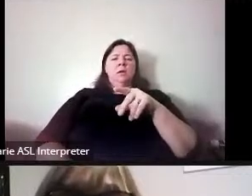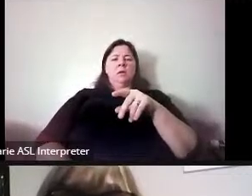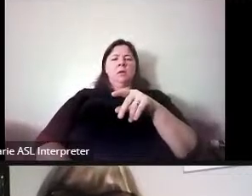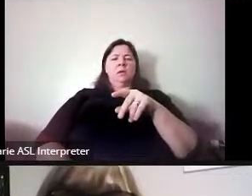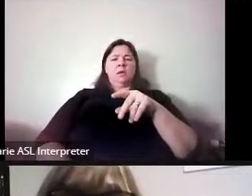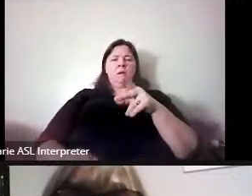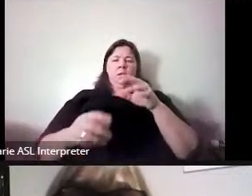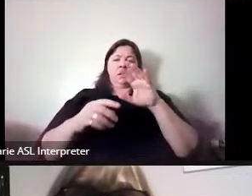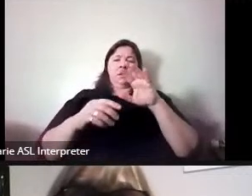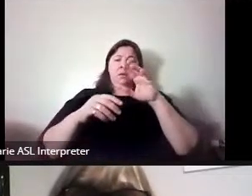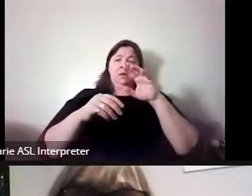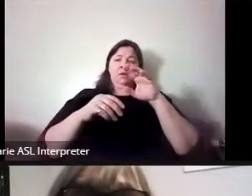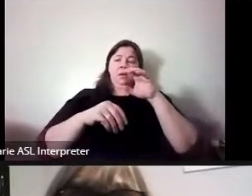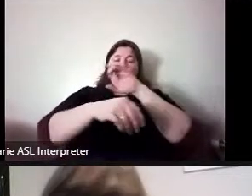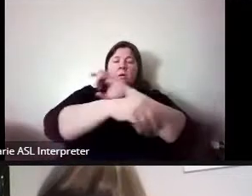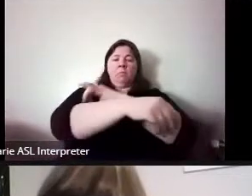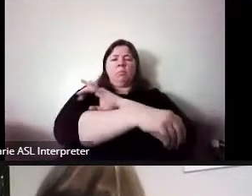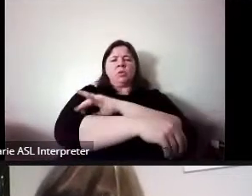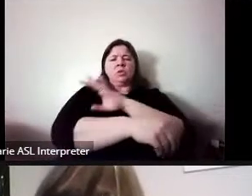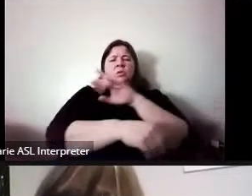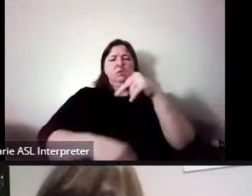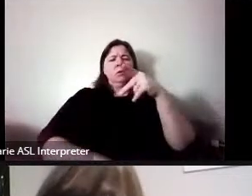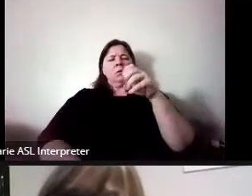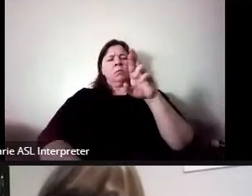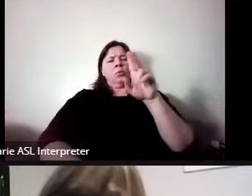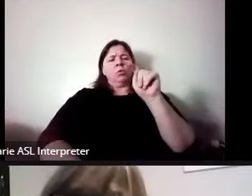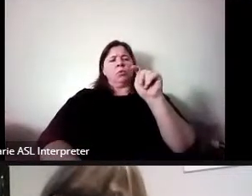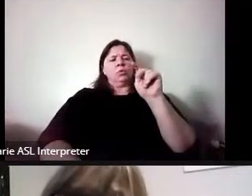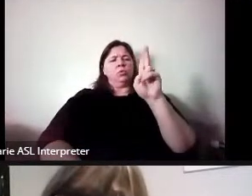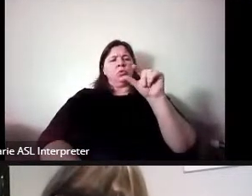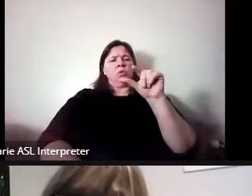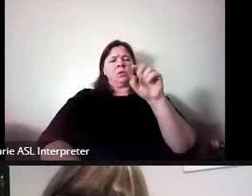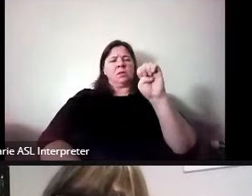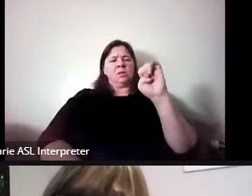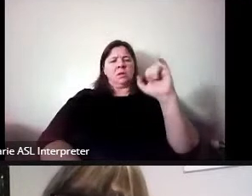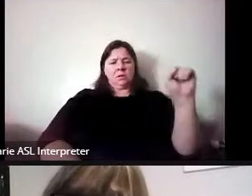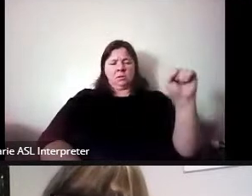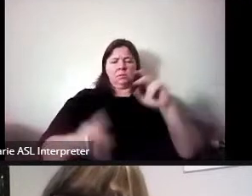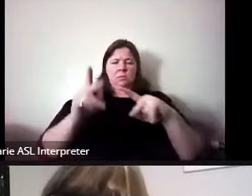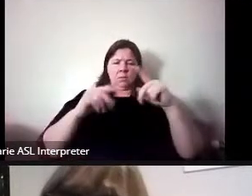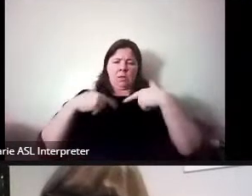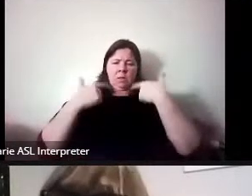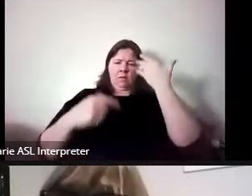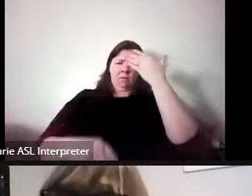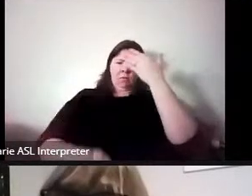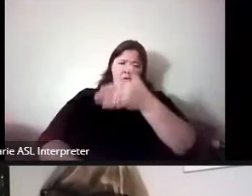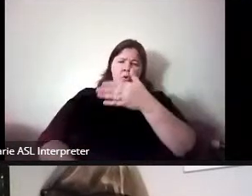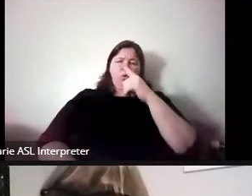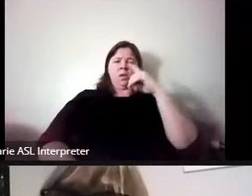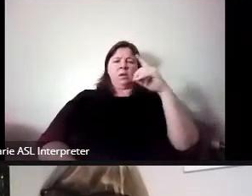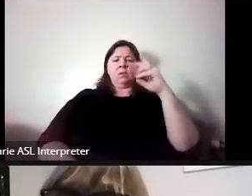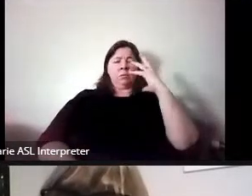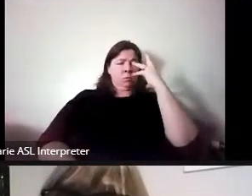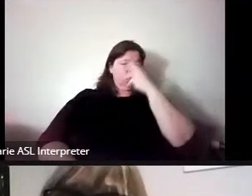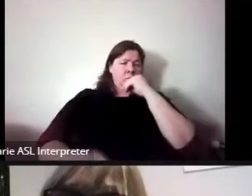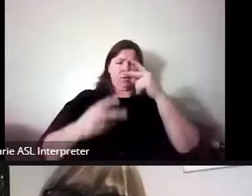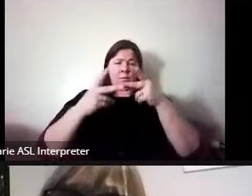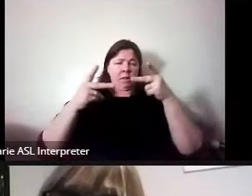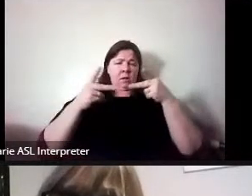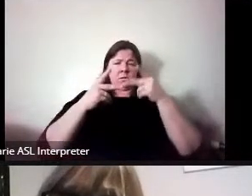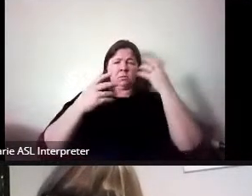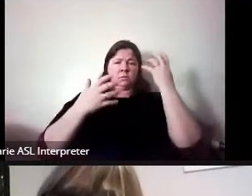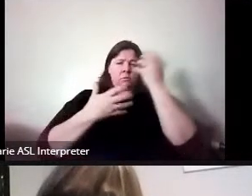a Portuguese, like the Portuguese, yes. You used to live over there. Yeah. Yeah. It's a beautiful place. Beautiful